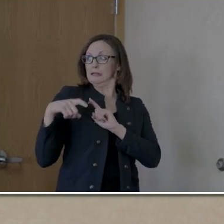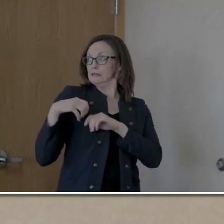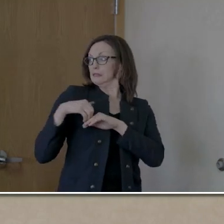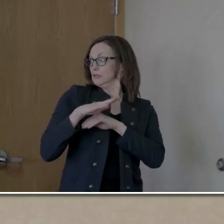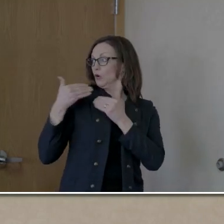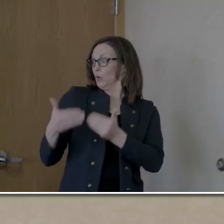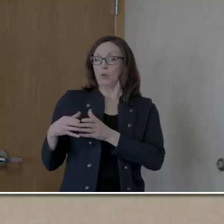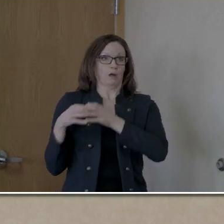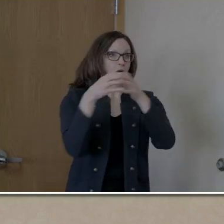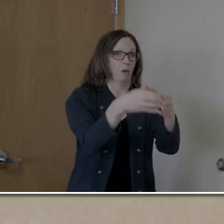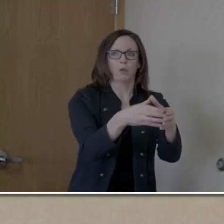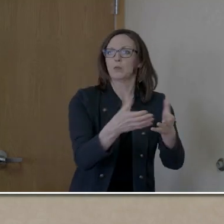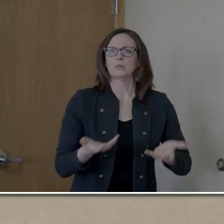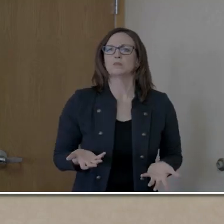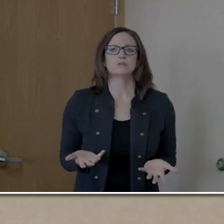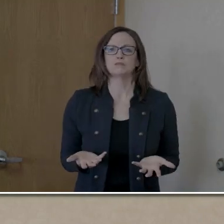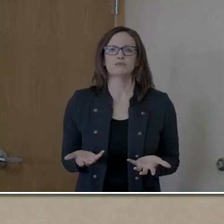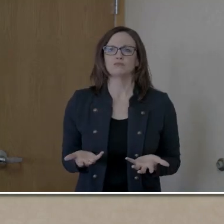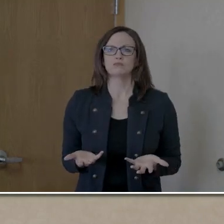WAOW-TV.